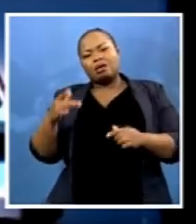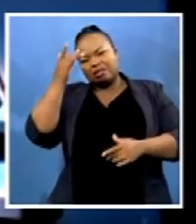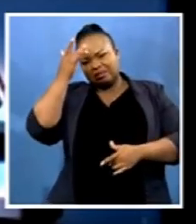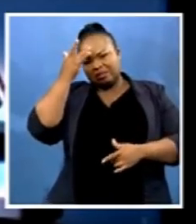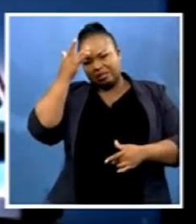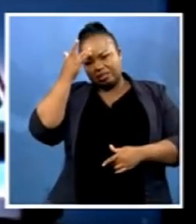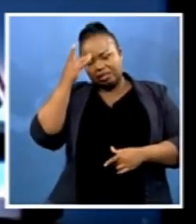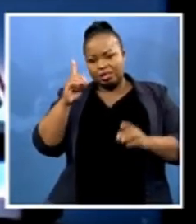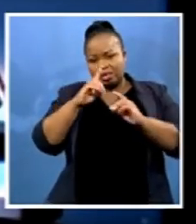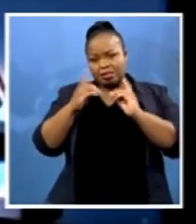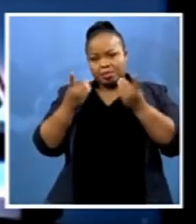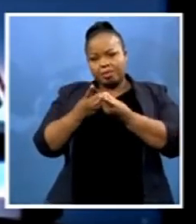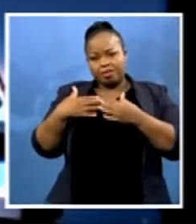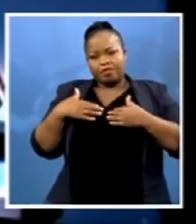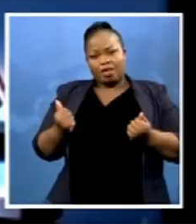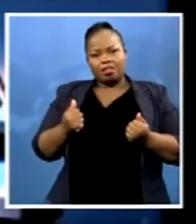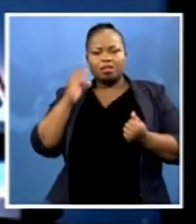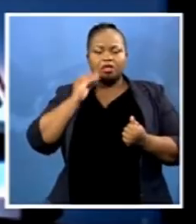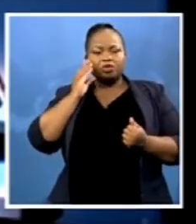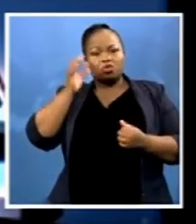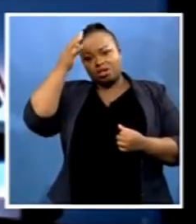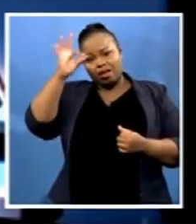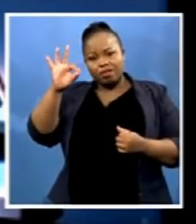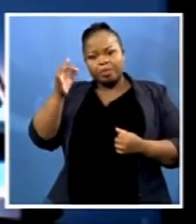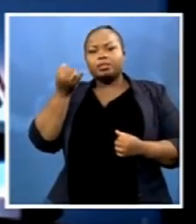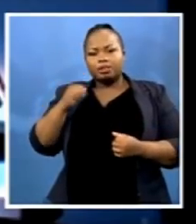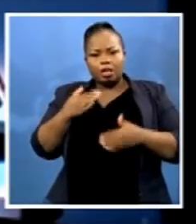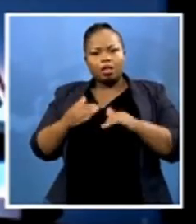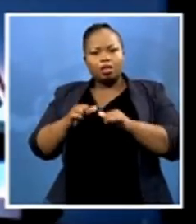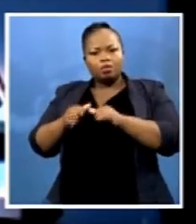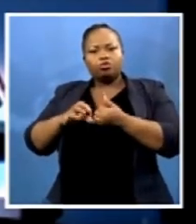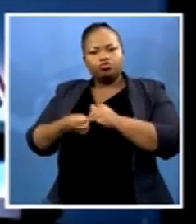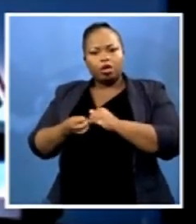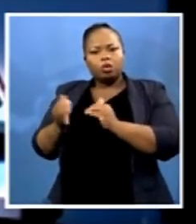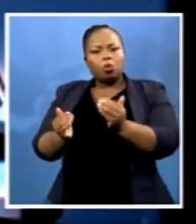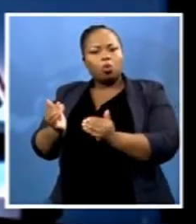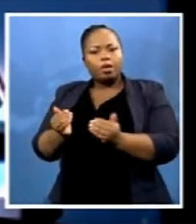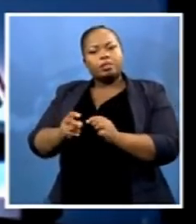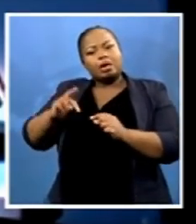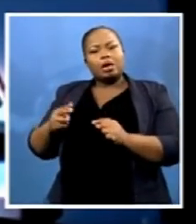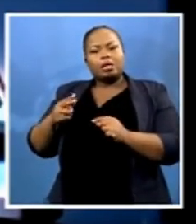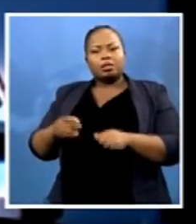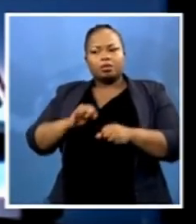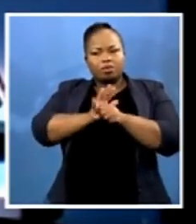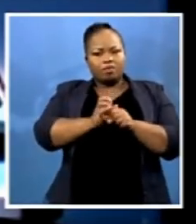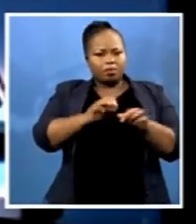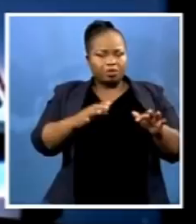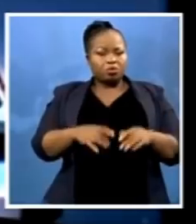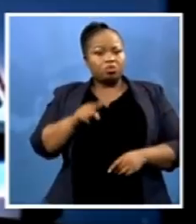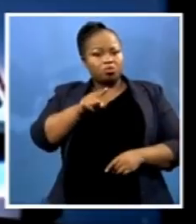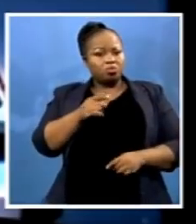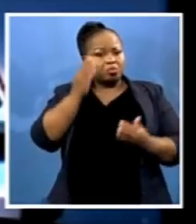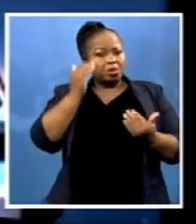and governments are trying to tackle? Do you expect an uptick or fresh outbreaks in other